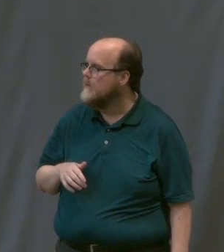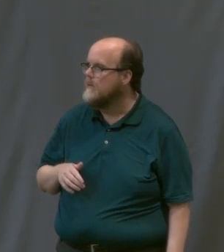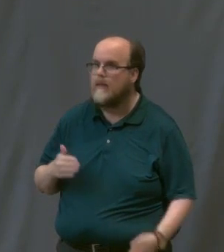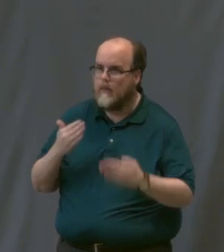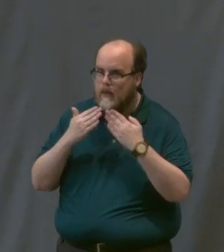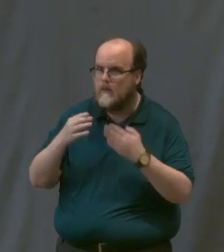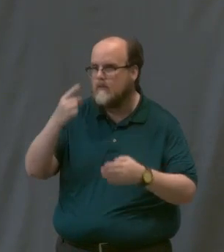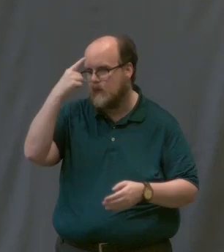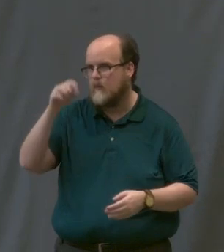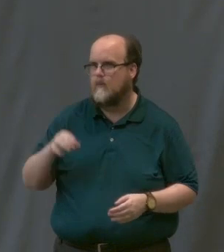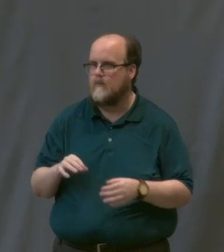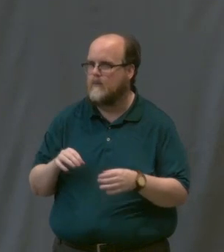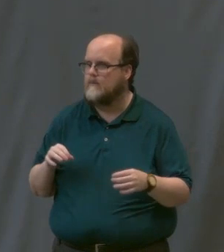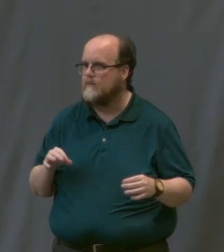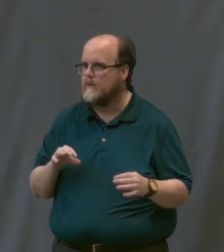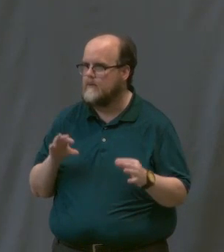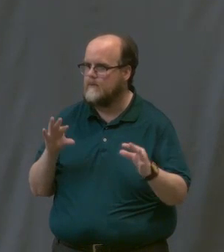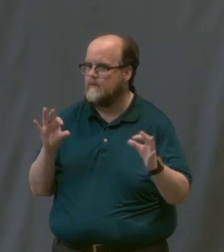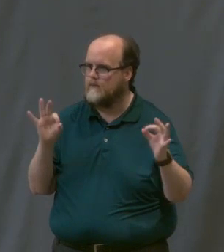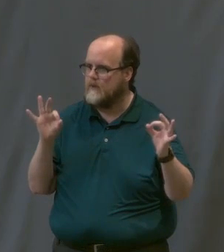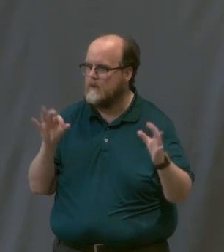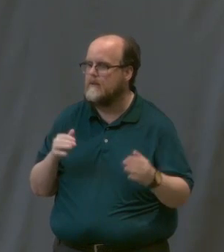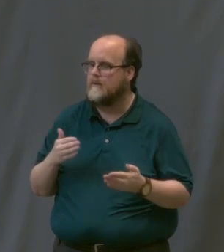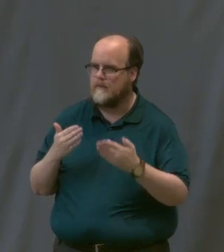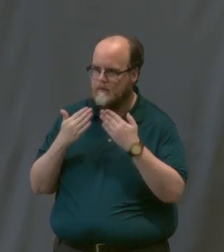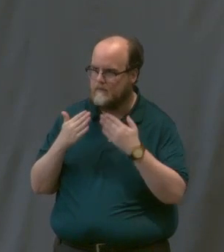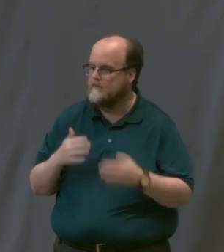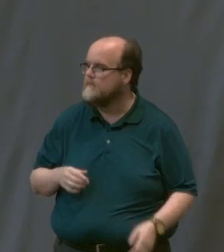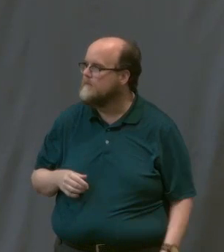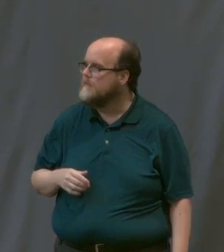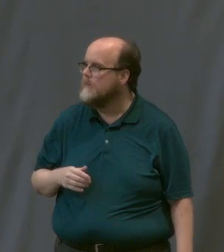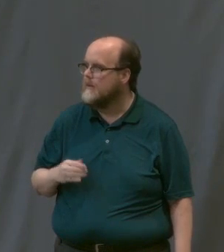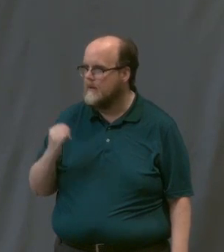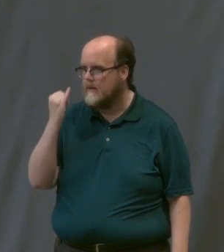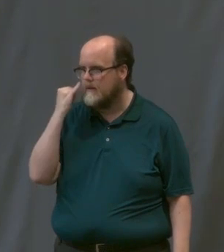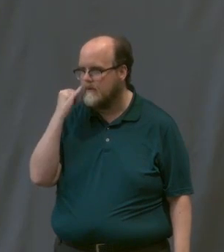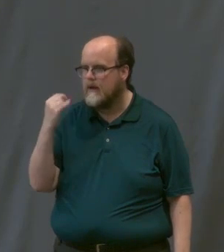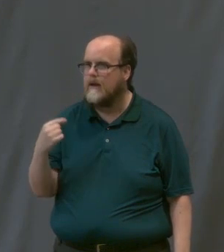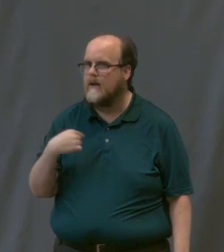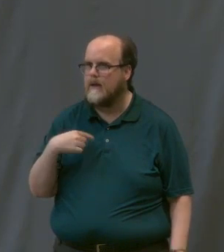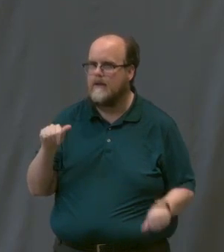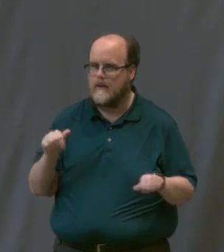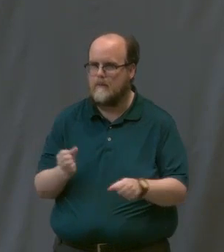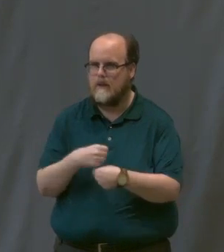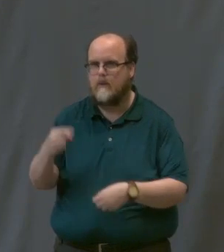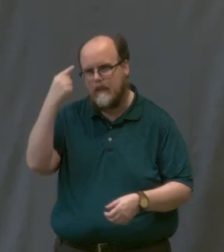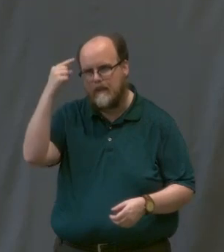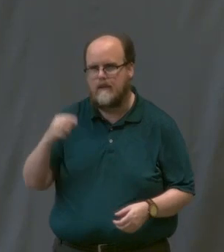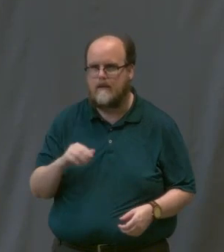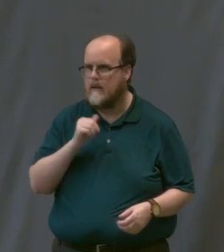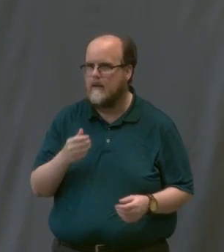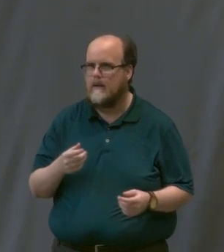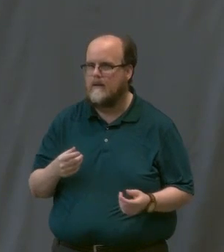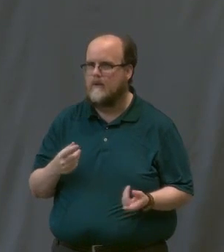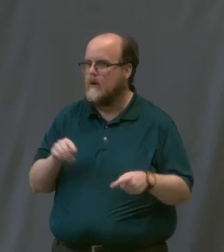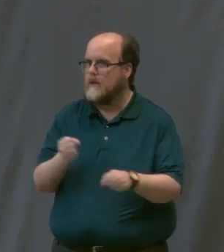Thank you for the feedback tonight. Very good. If I can get you to think, if I can get you thinking, I'm not trying to get you to